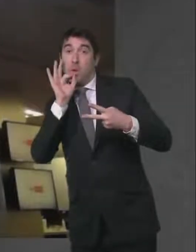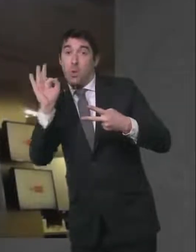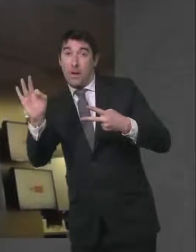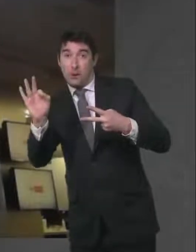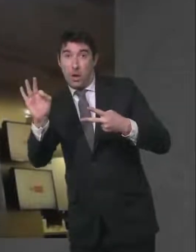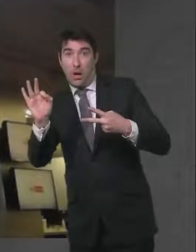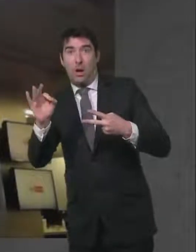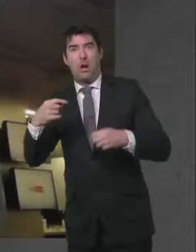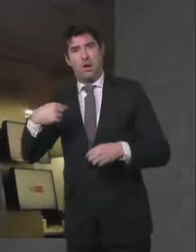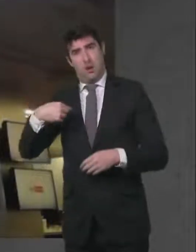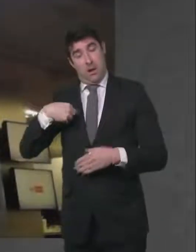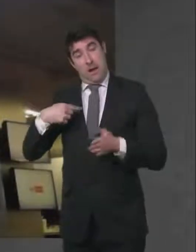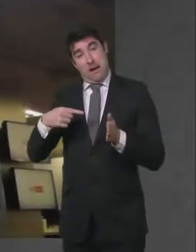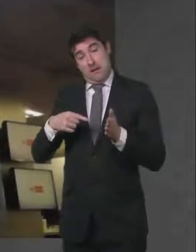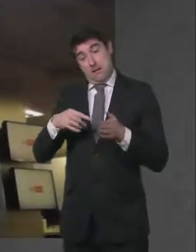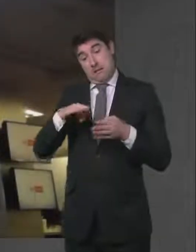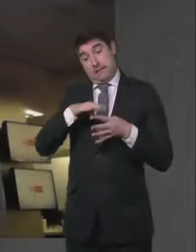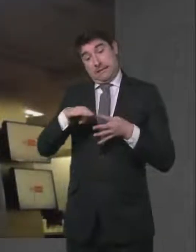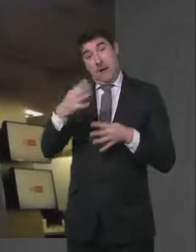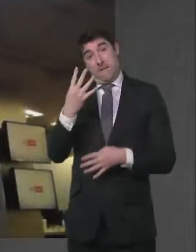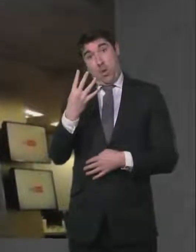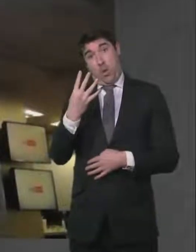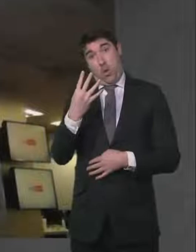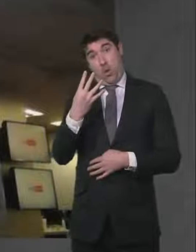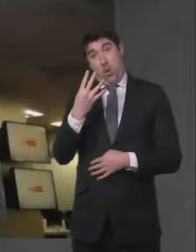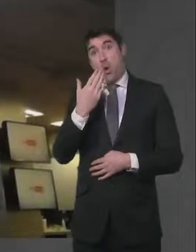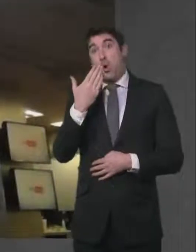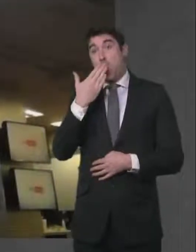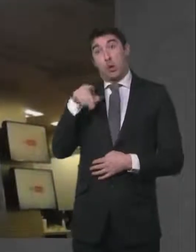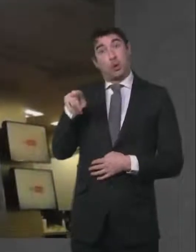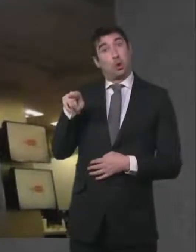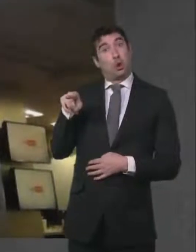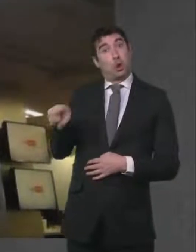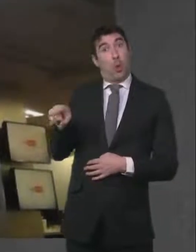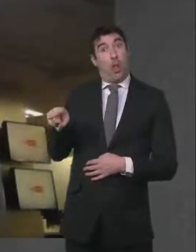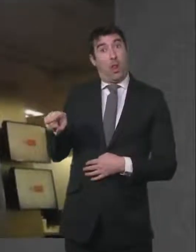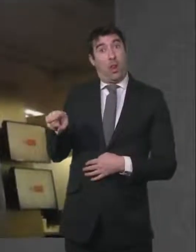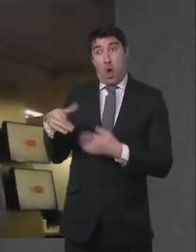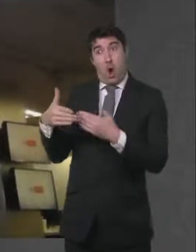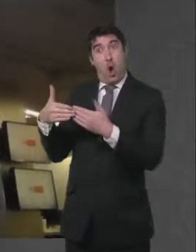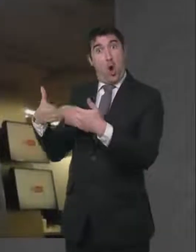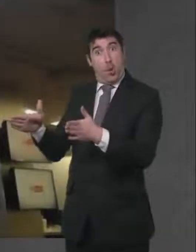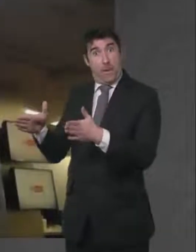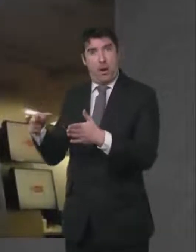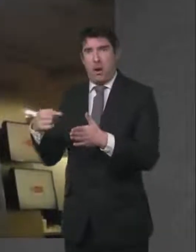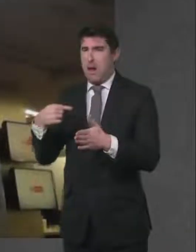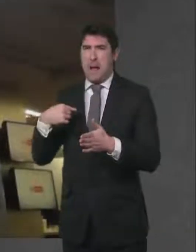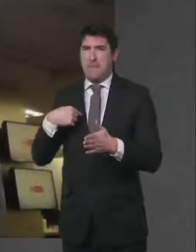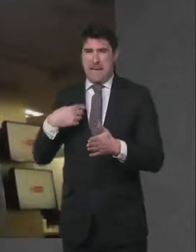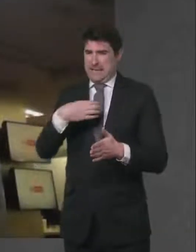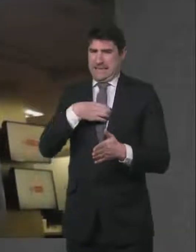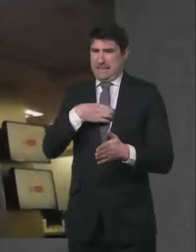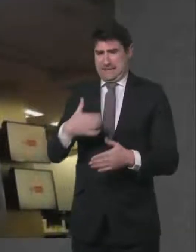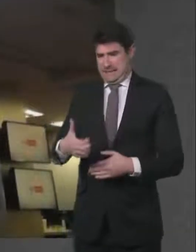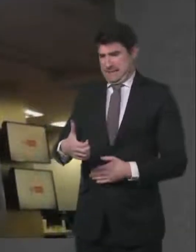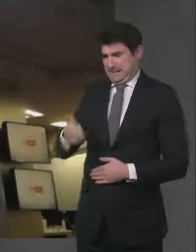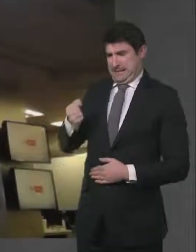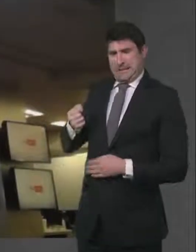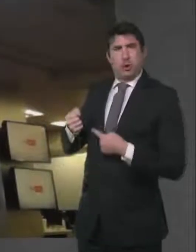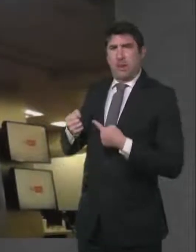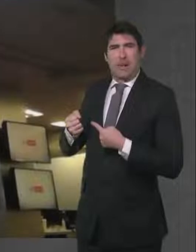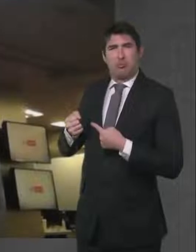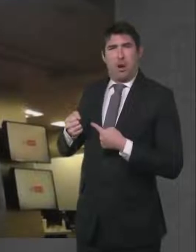legally obliged to send them if you're worried about infection rates? Professor Van Tam, a practical question. If somebody has